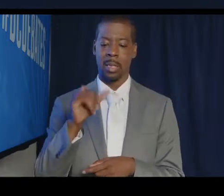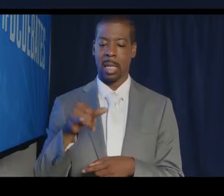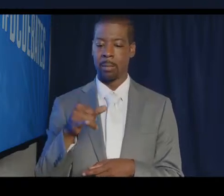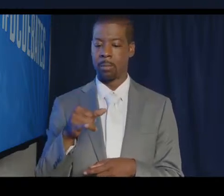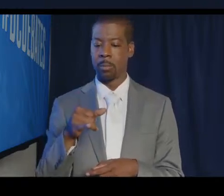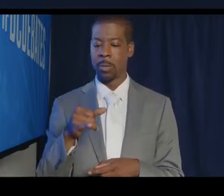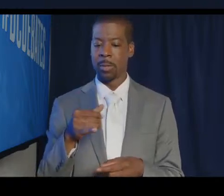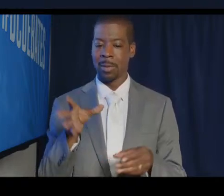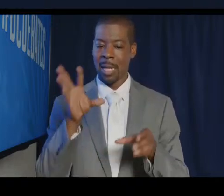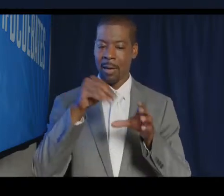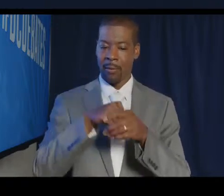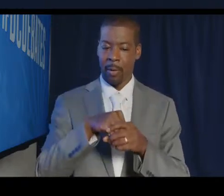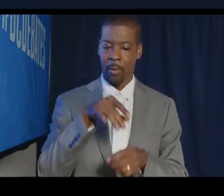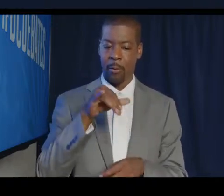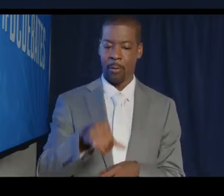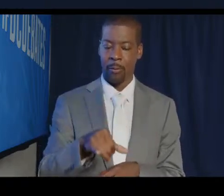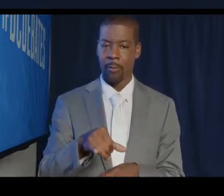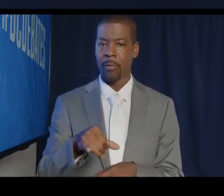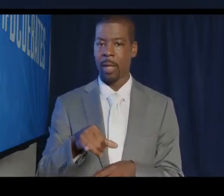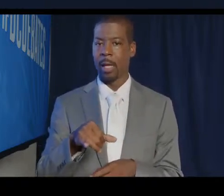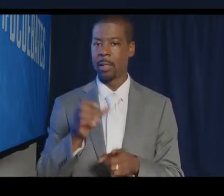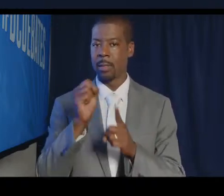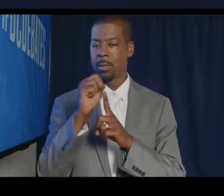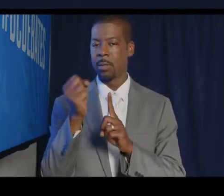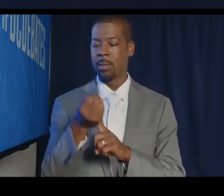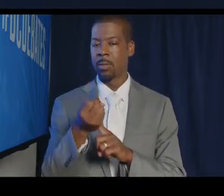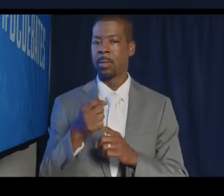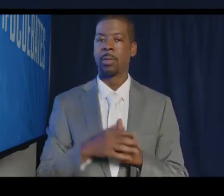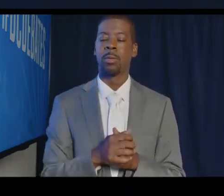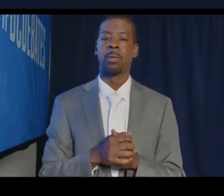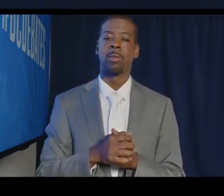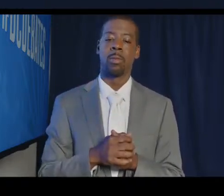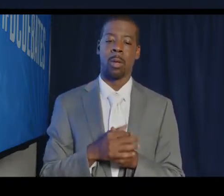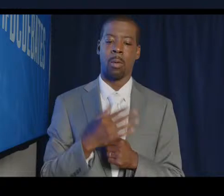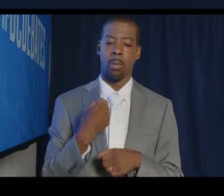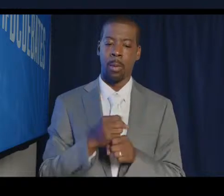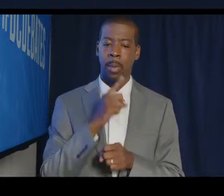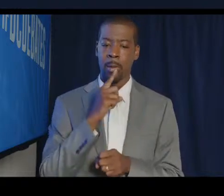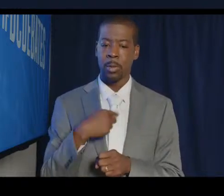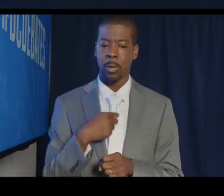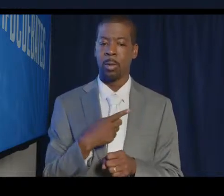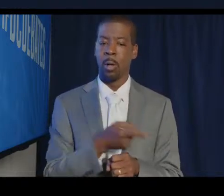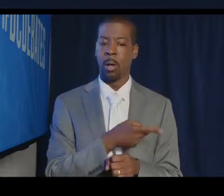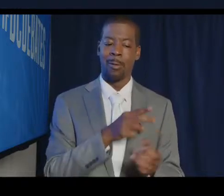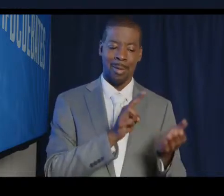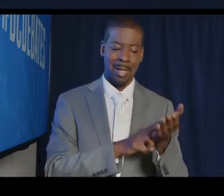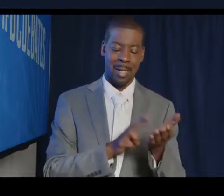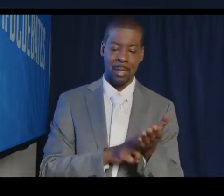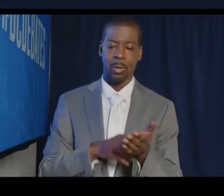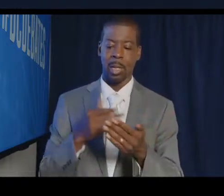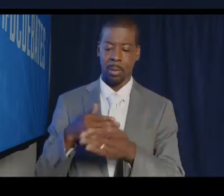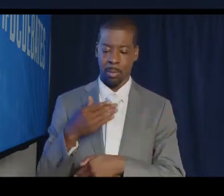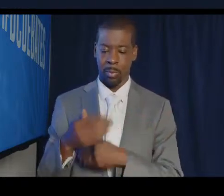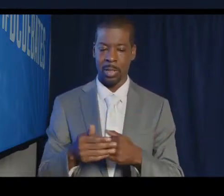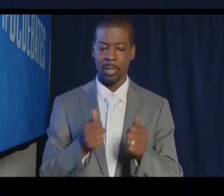that we are making sure that our contracting and procurement processes are also following the law and being held up in that